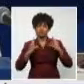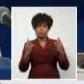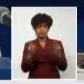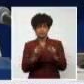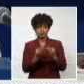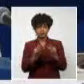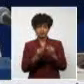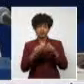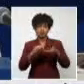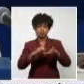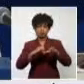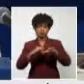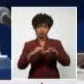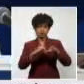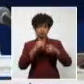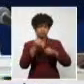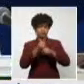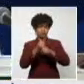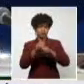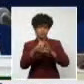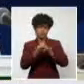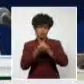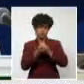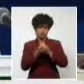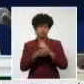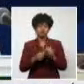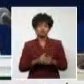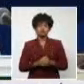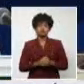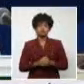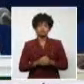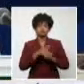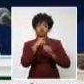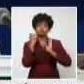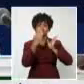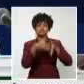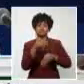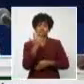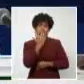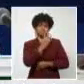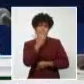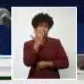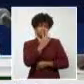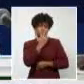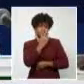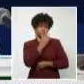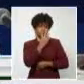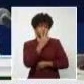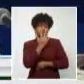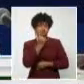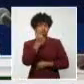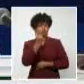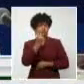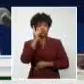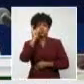colleagues, and friends of a 58-year-old Cuban citizen